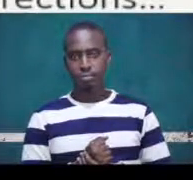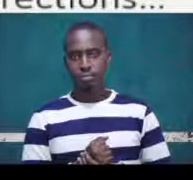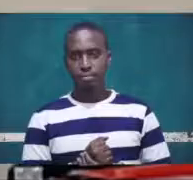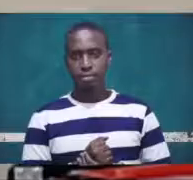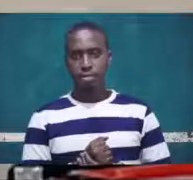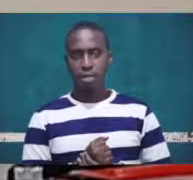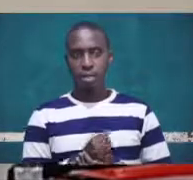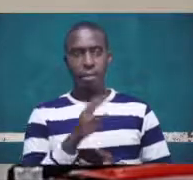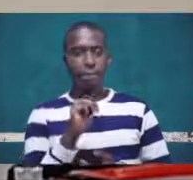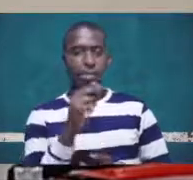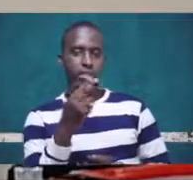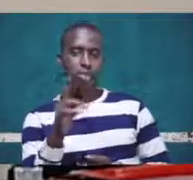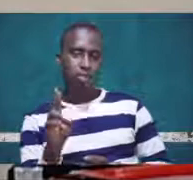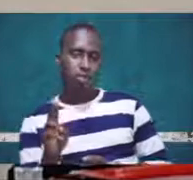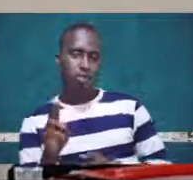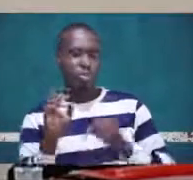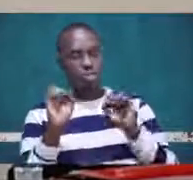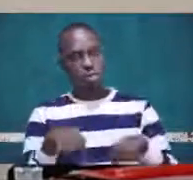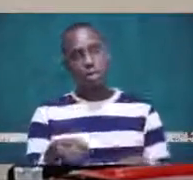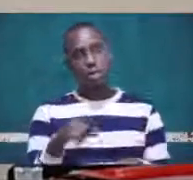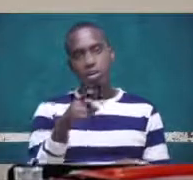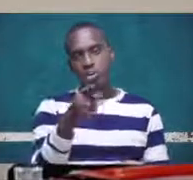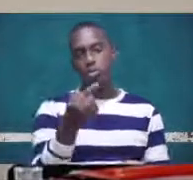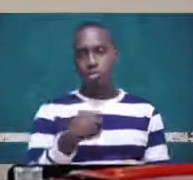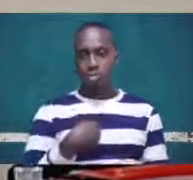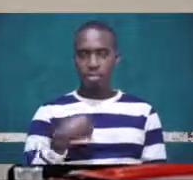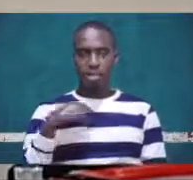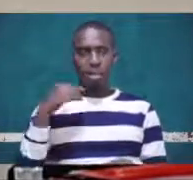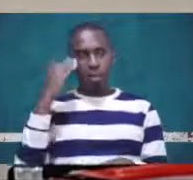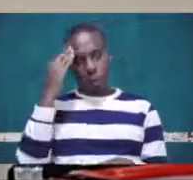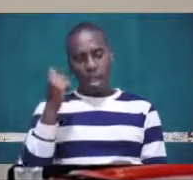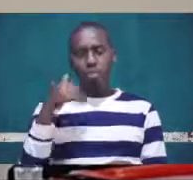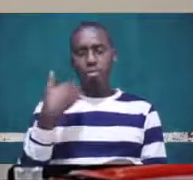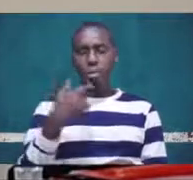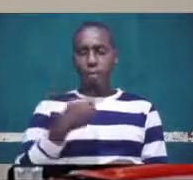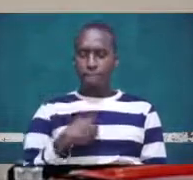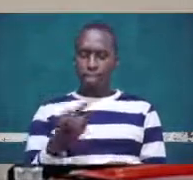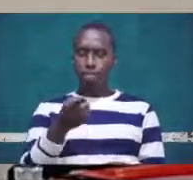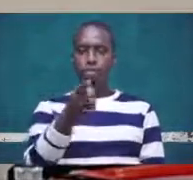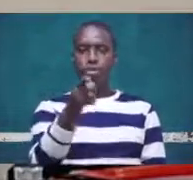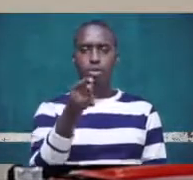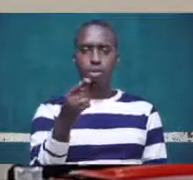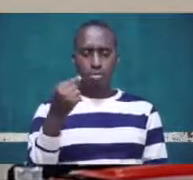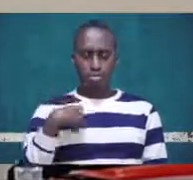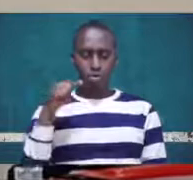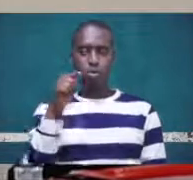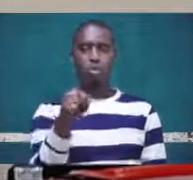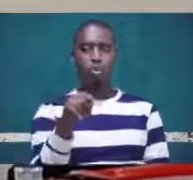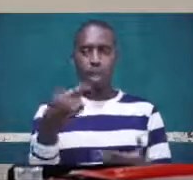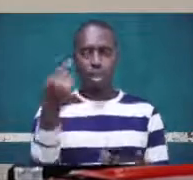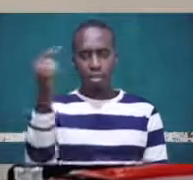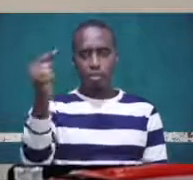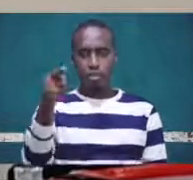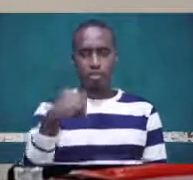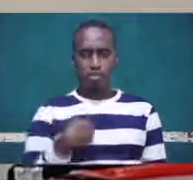Me to you, others say it should be you to me. Why should it always be me to you? It should be you to me as well. What about cash power?